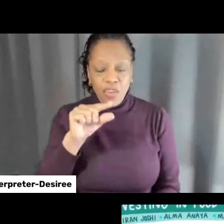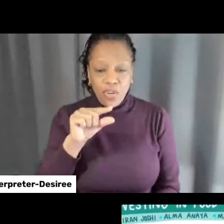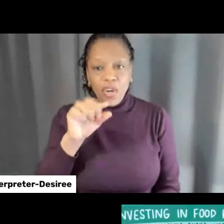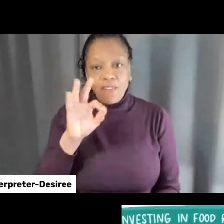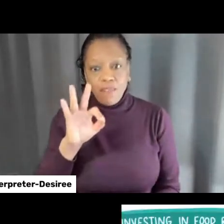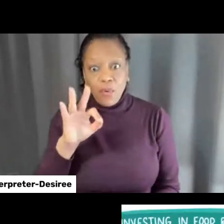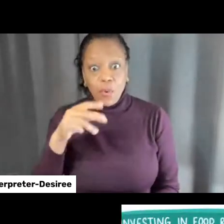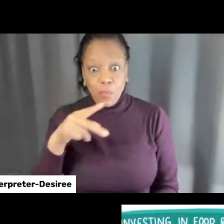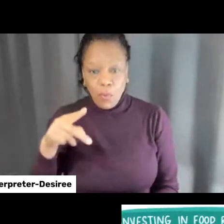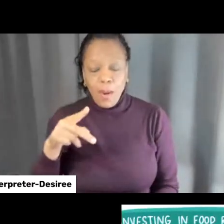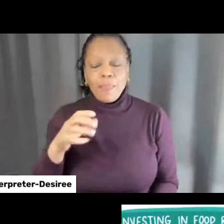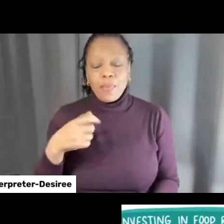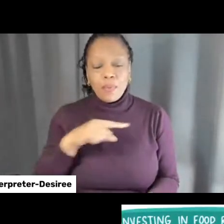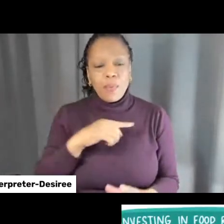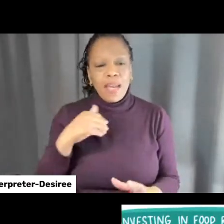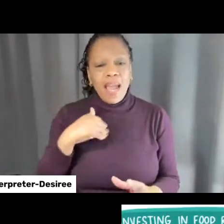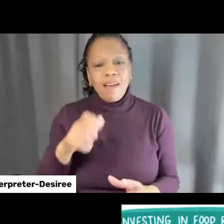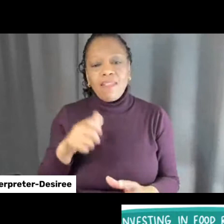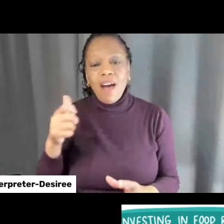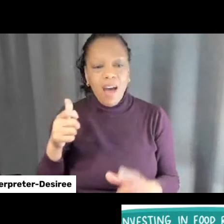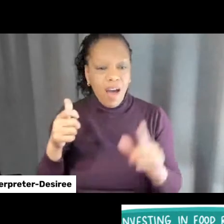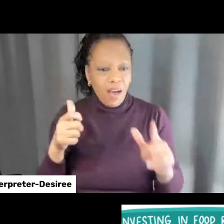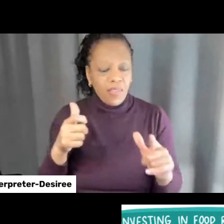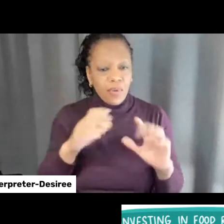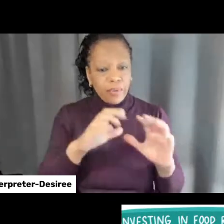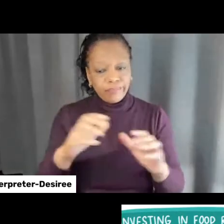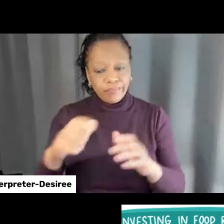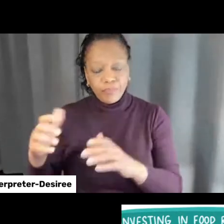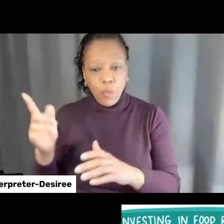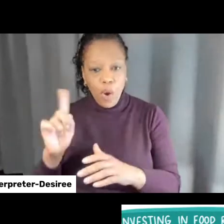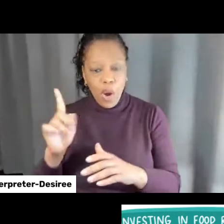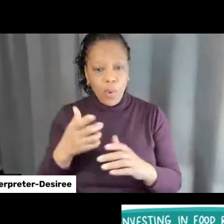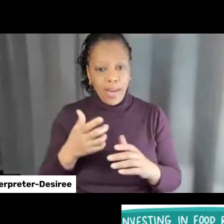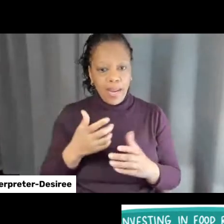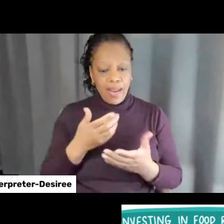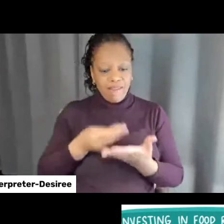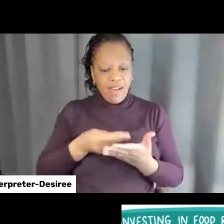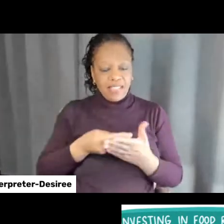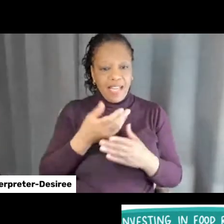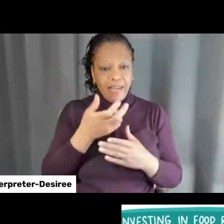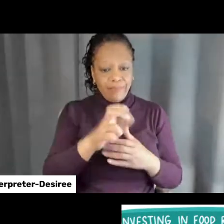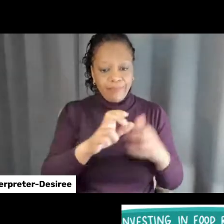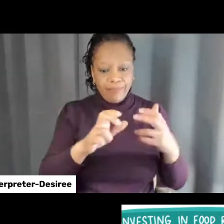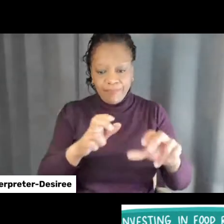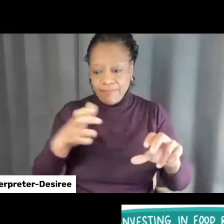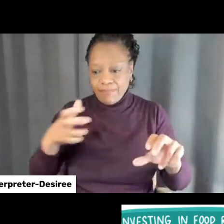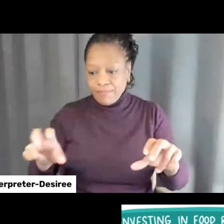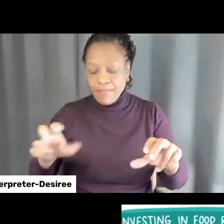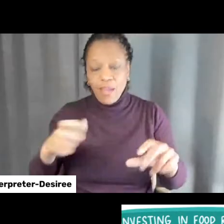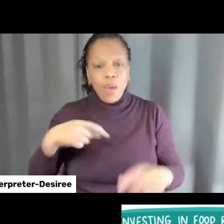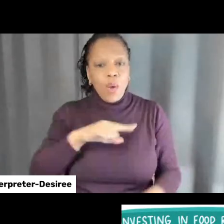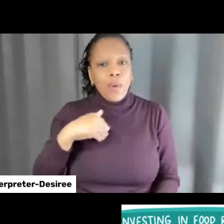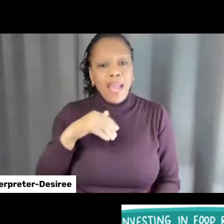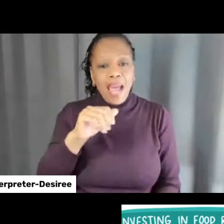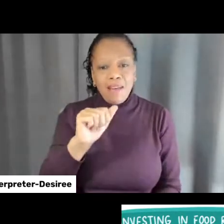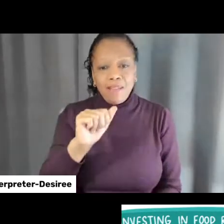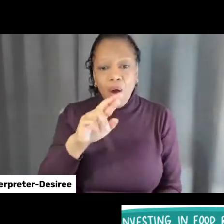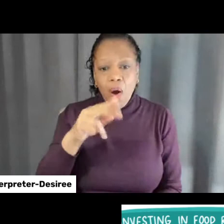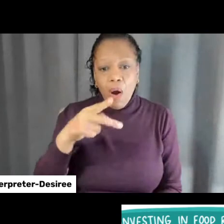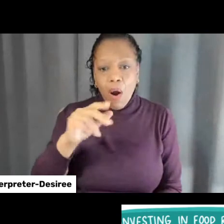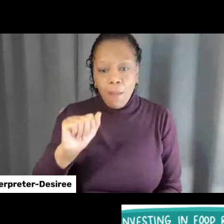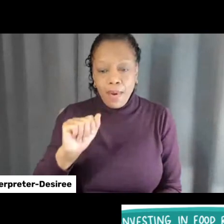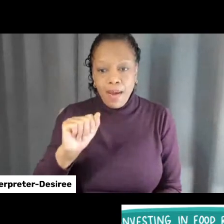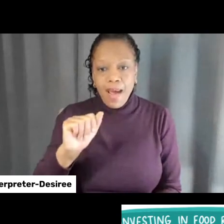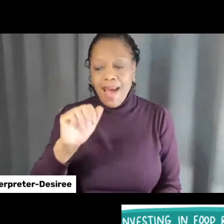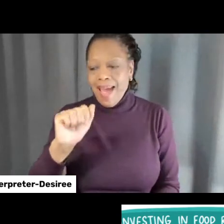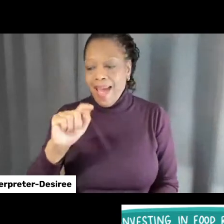we've allocated initial funding for in FY22. And we have a document that we call ARPA at a glance, and that's in English and Spanish. I think